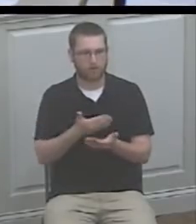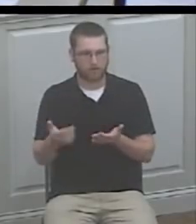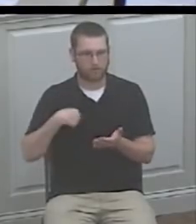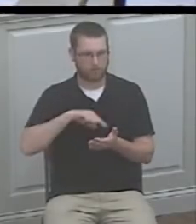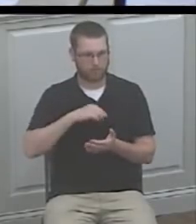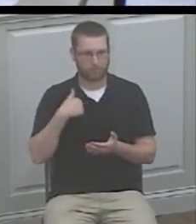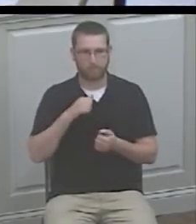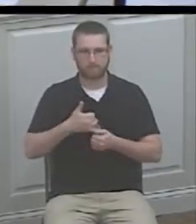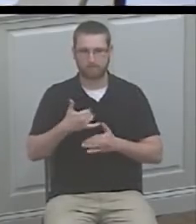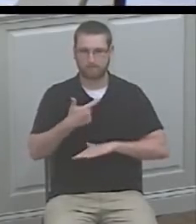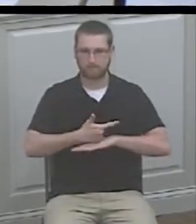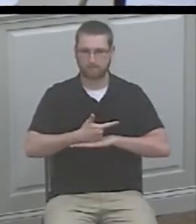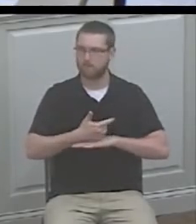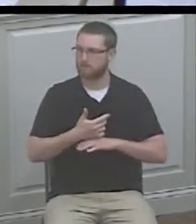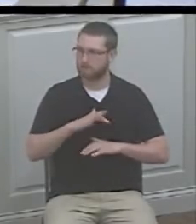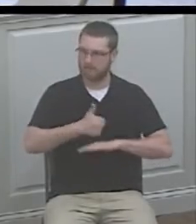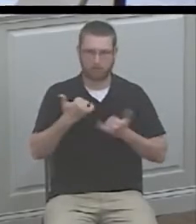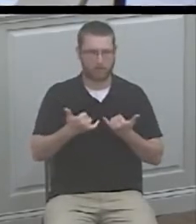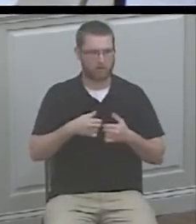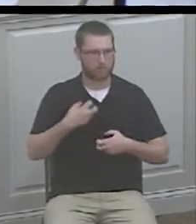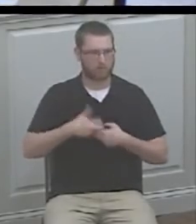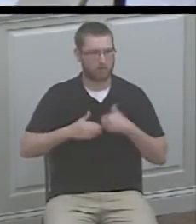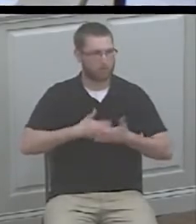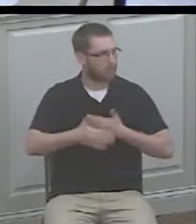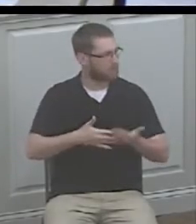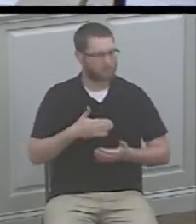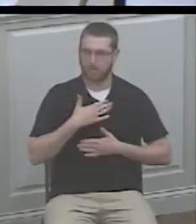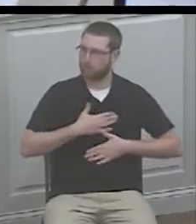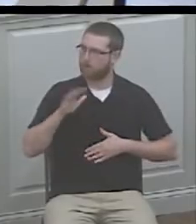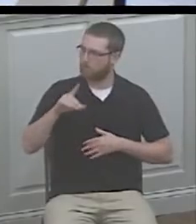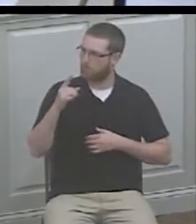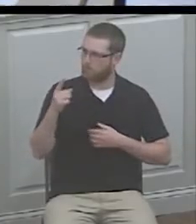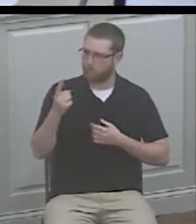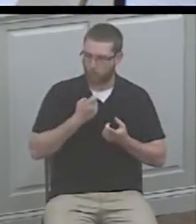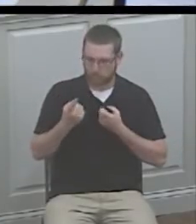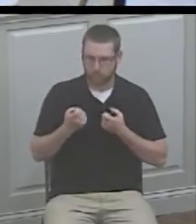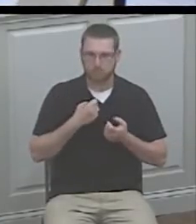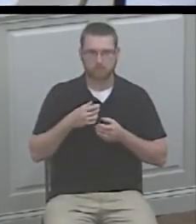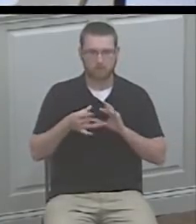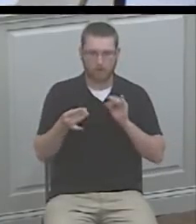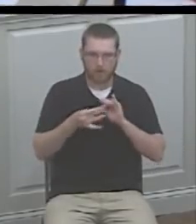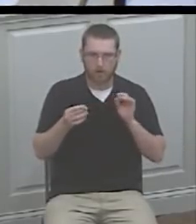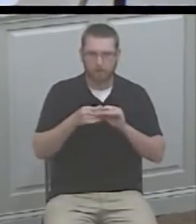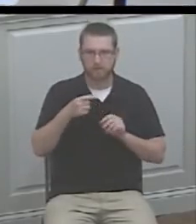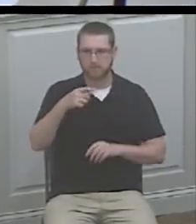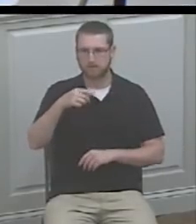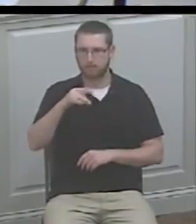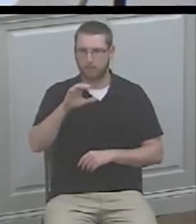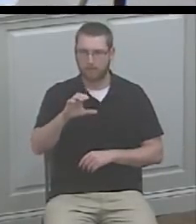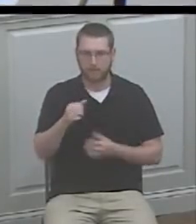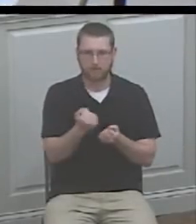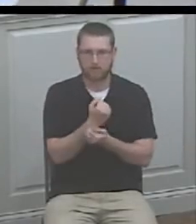community, is a difficult process. But I appreciate your questions and your comments and those of the public, and I will